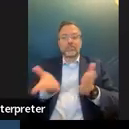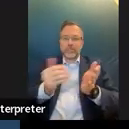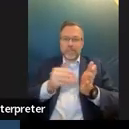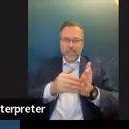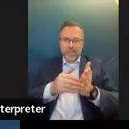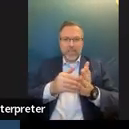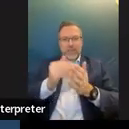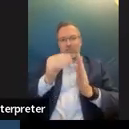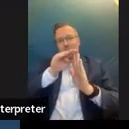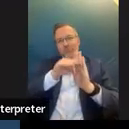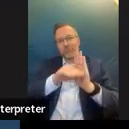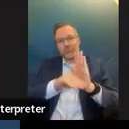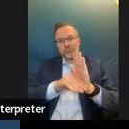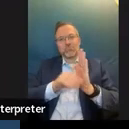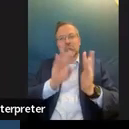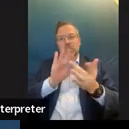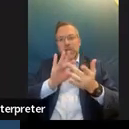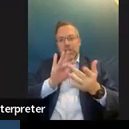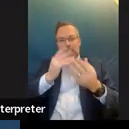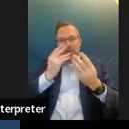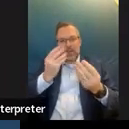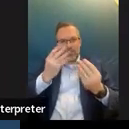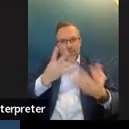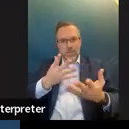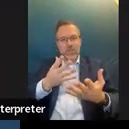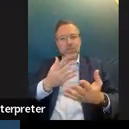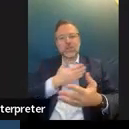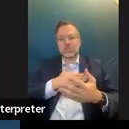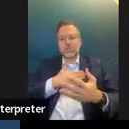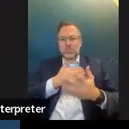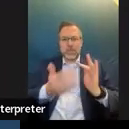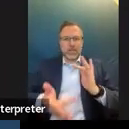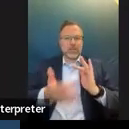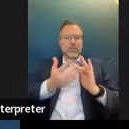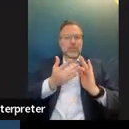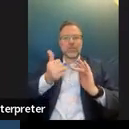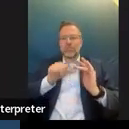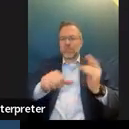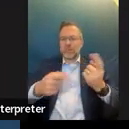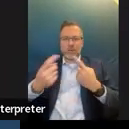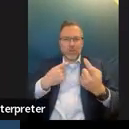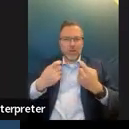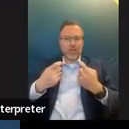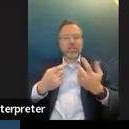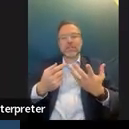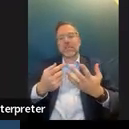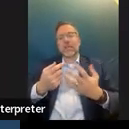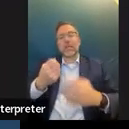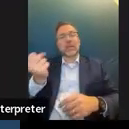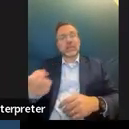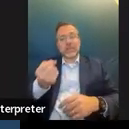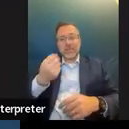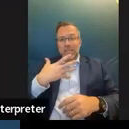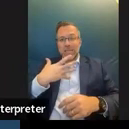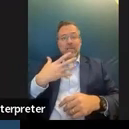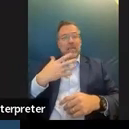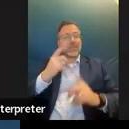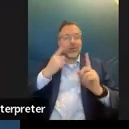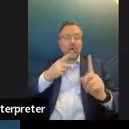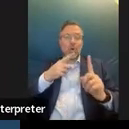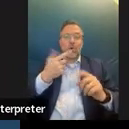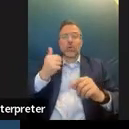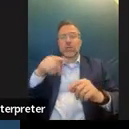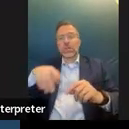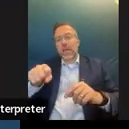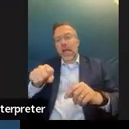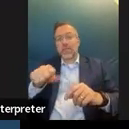our contact information. Again, reach out with any questions at all. Send us hypothetical goals, gaps, present